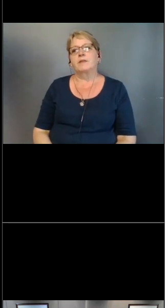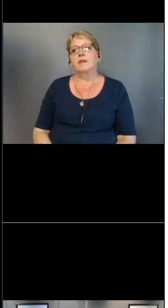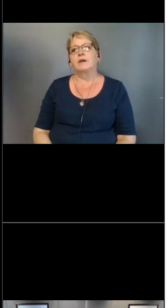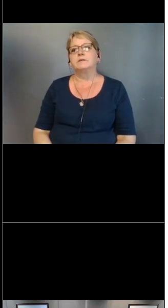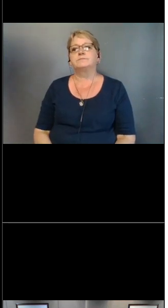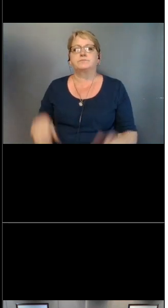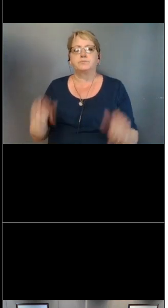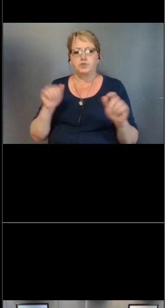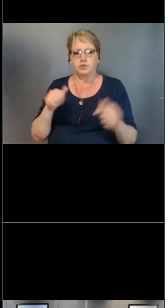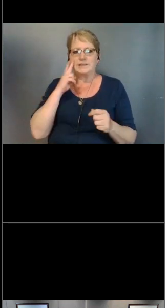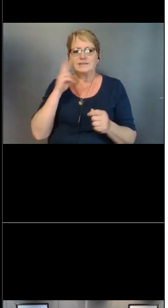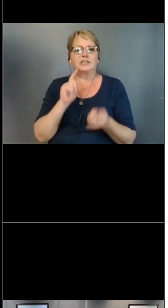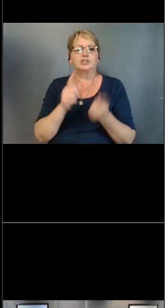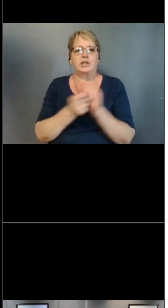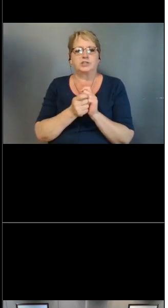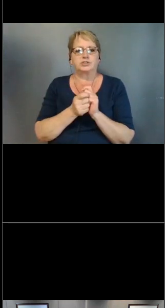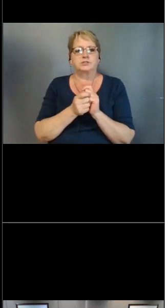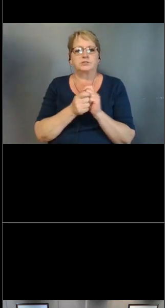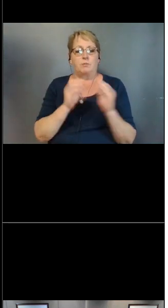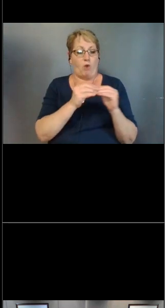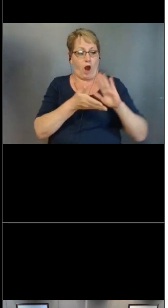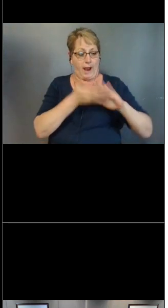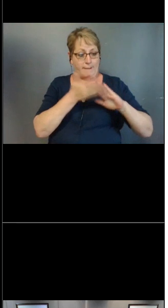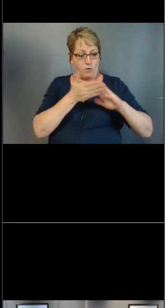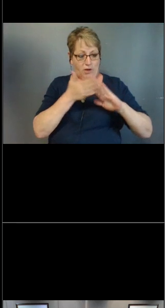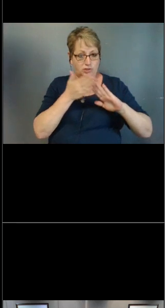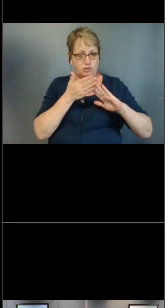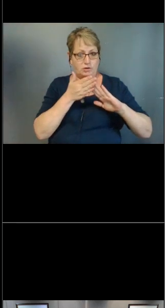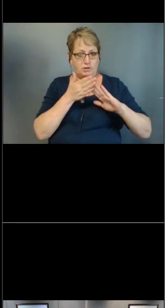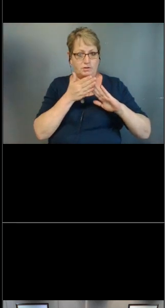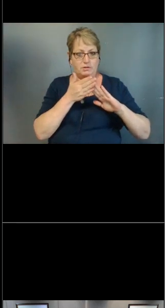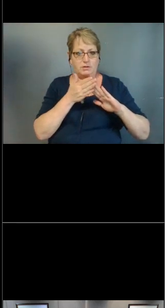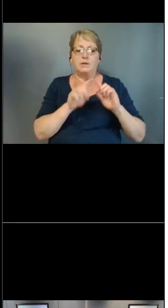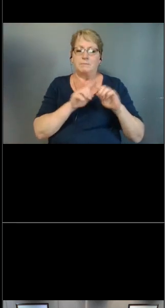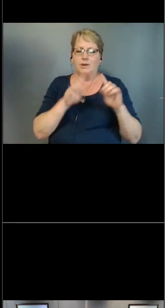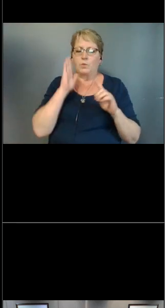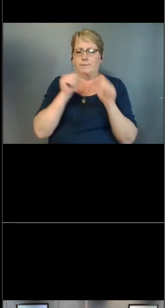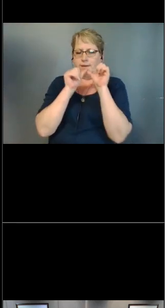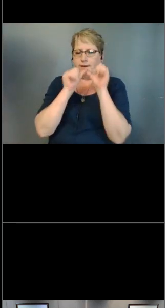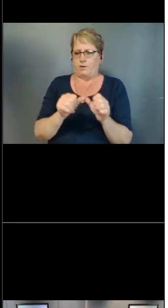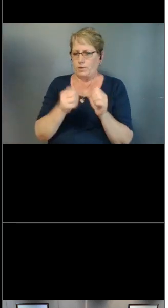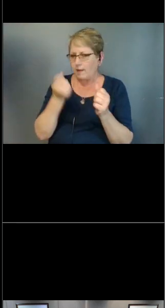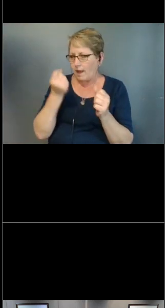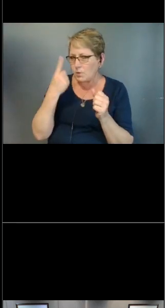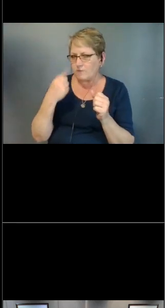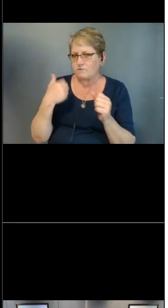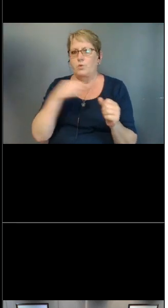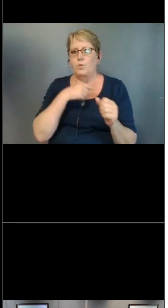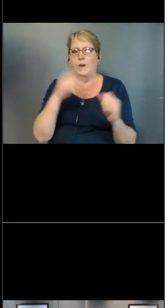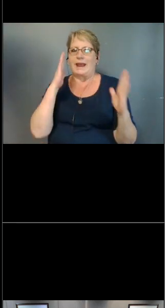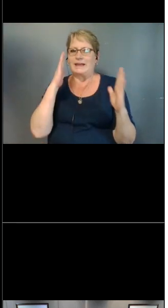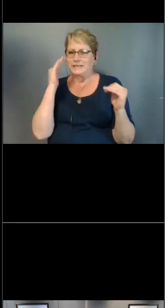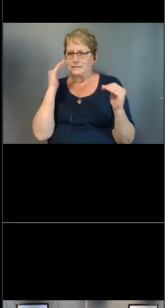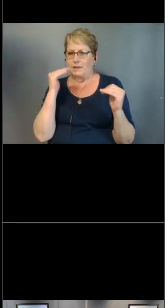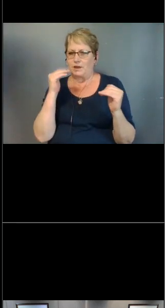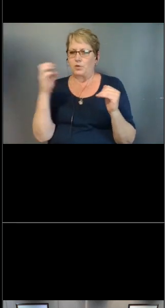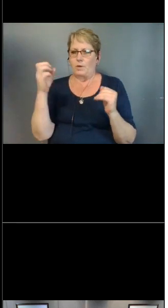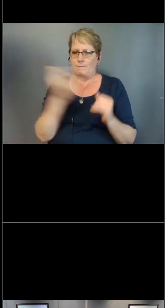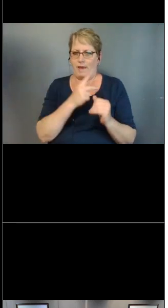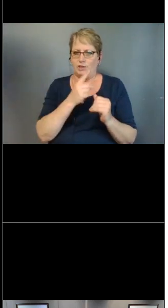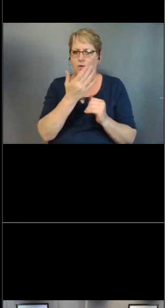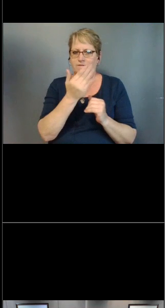Frequency changes, which are more operational in nature, are examined on an ongoing basis. However, we do anticipate returning to a 15-minute